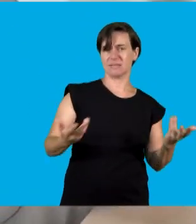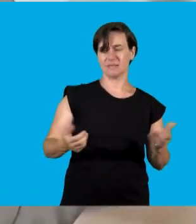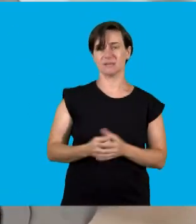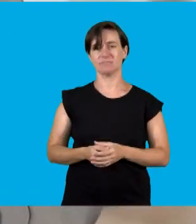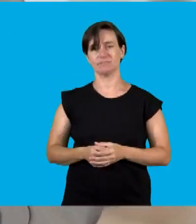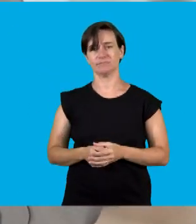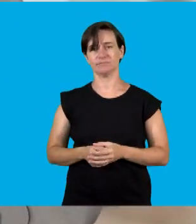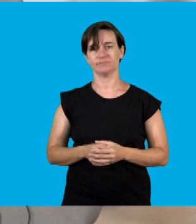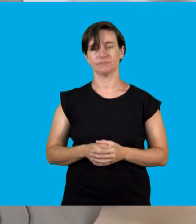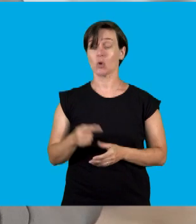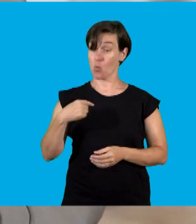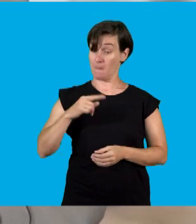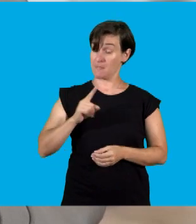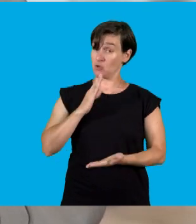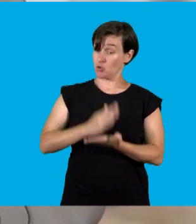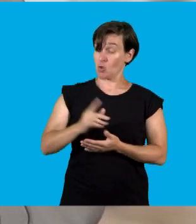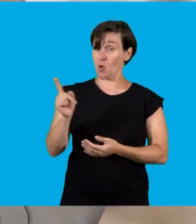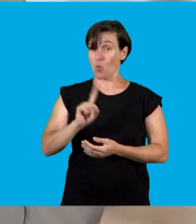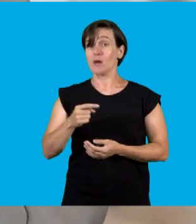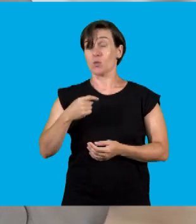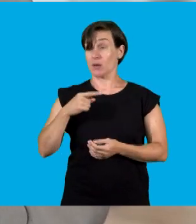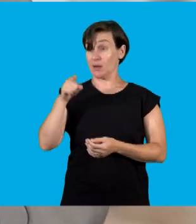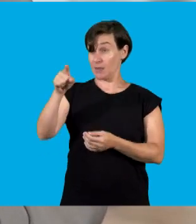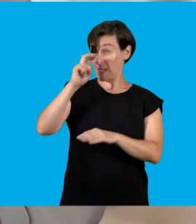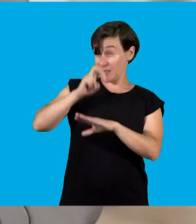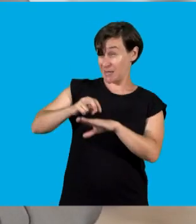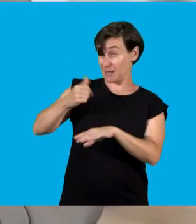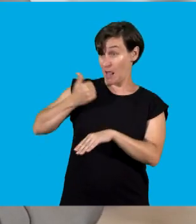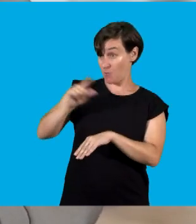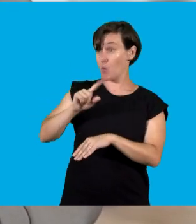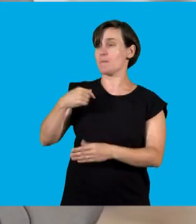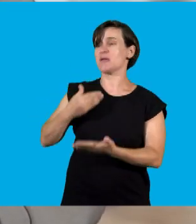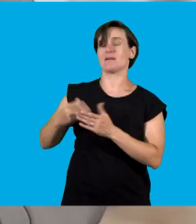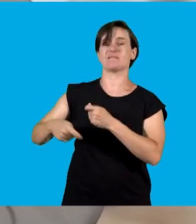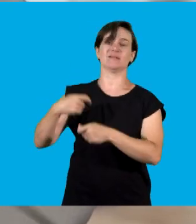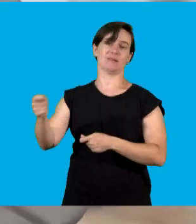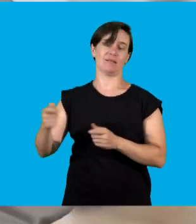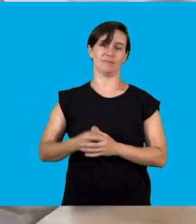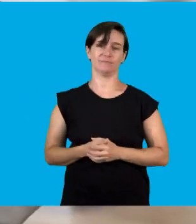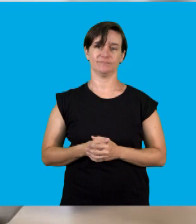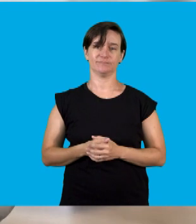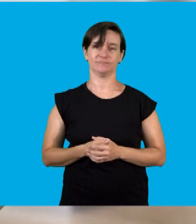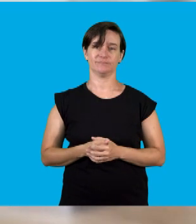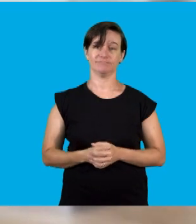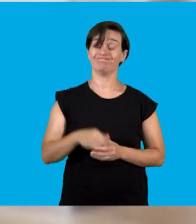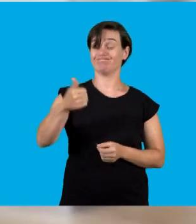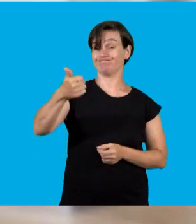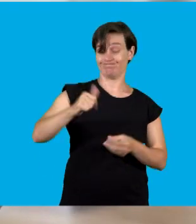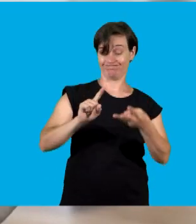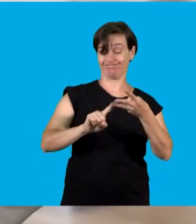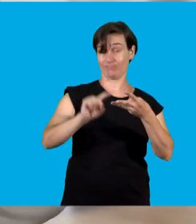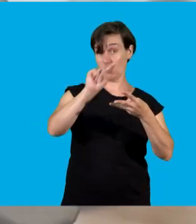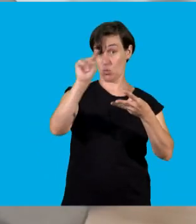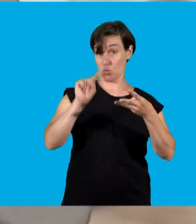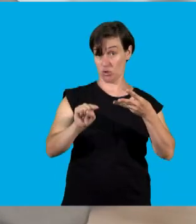that business. So we need to ensure that we fulfill those desires. Right, so we're going to go to question